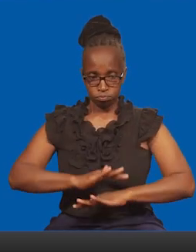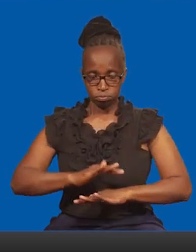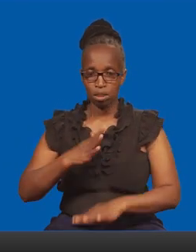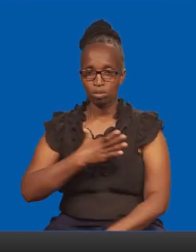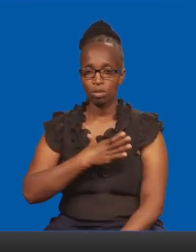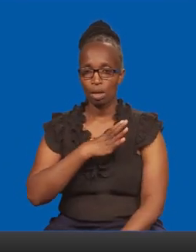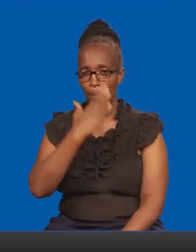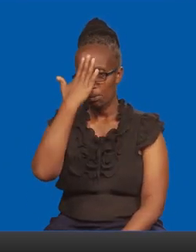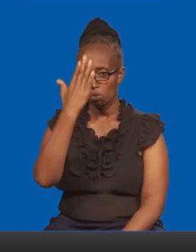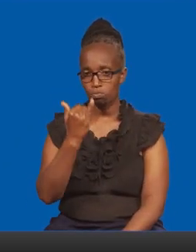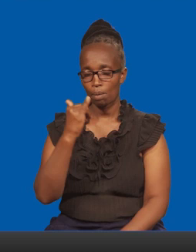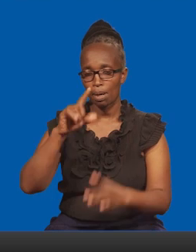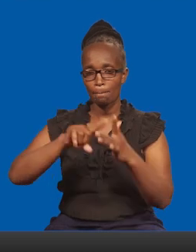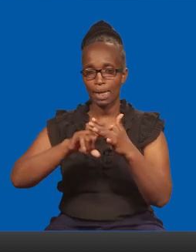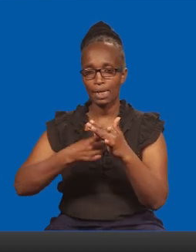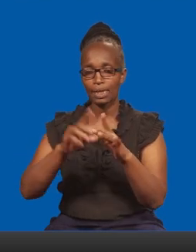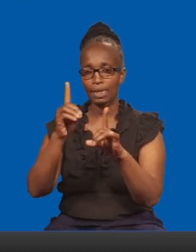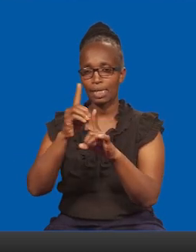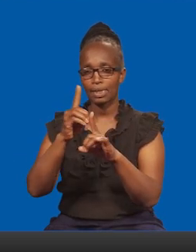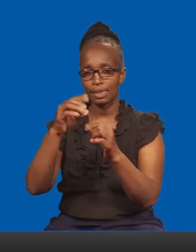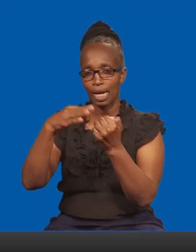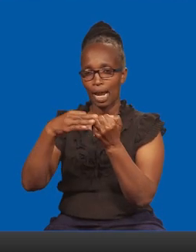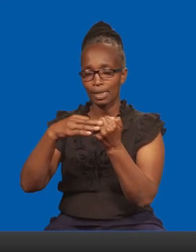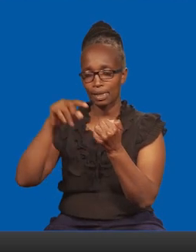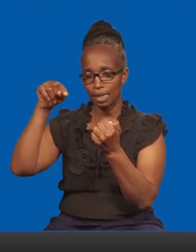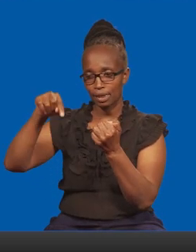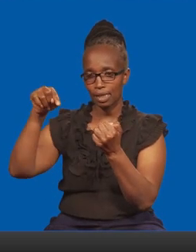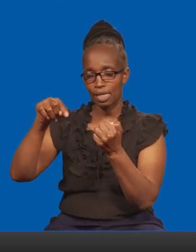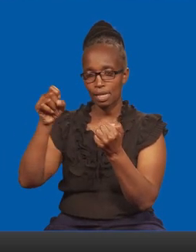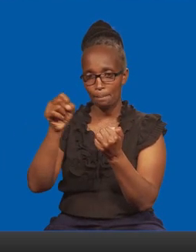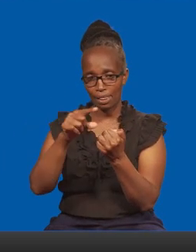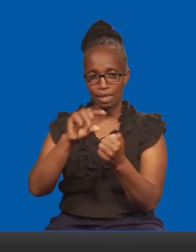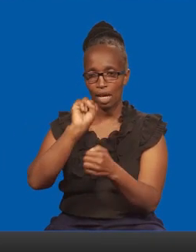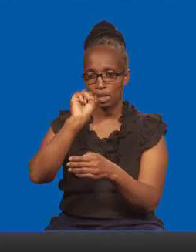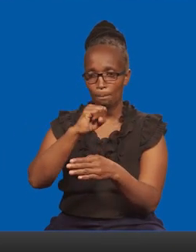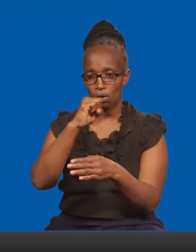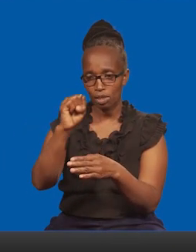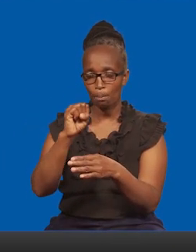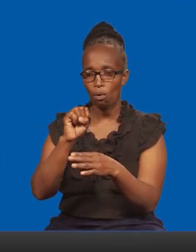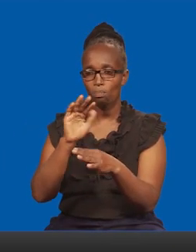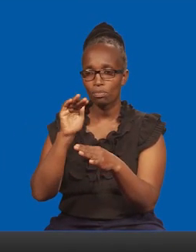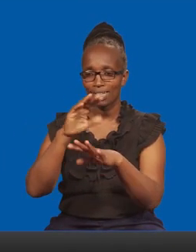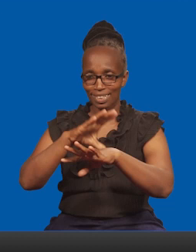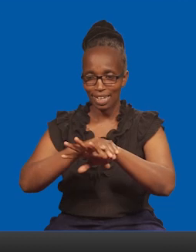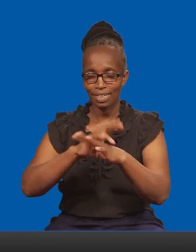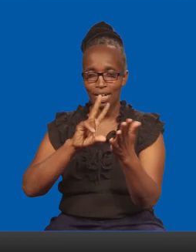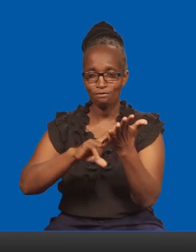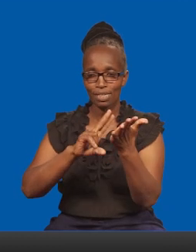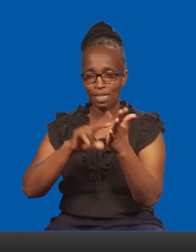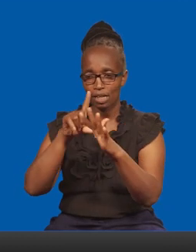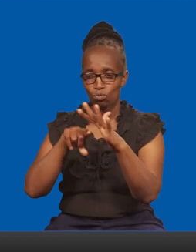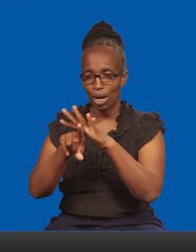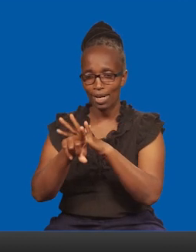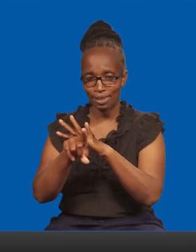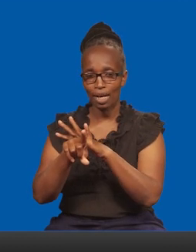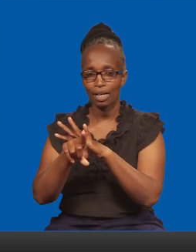Ni afueni kwa wananchi wa taifa hili kwani kuanzia tarehe 8 mwezi huu wa 7 hawatahitaji kuwa na visa